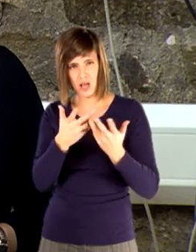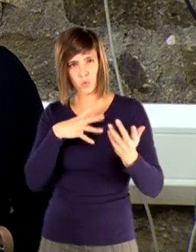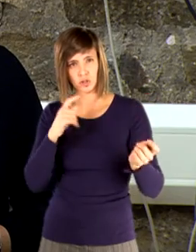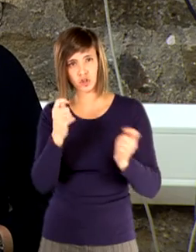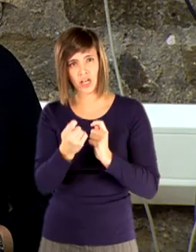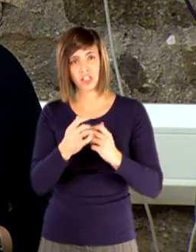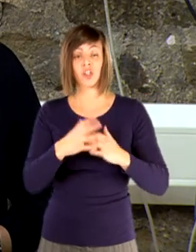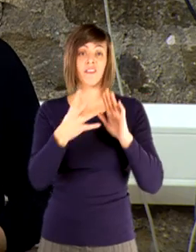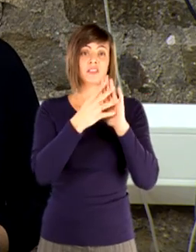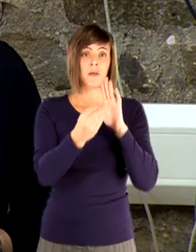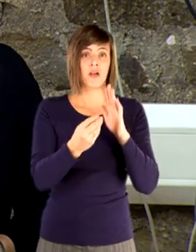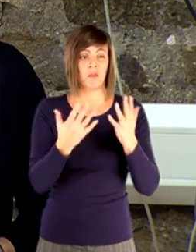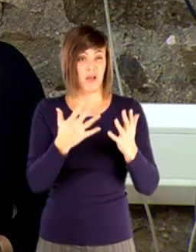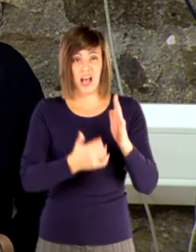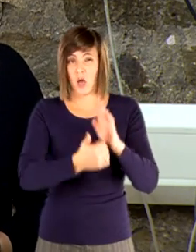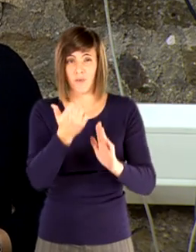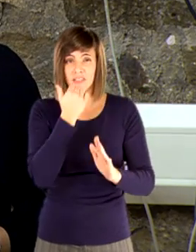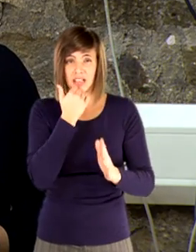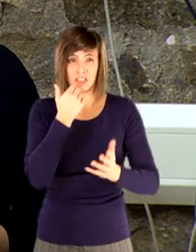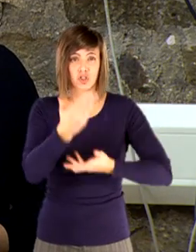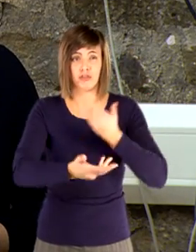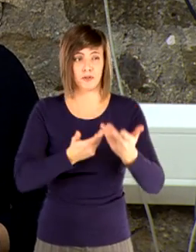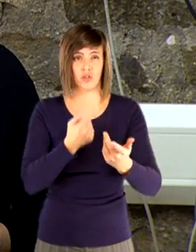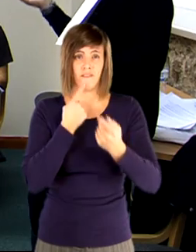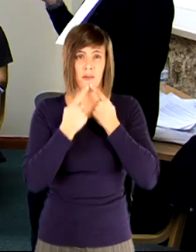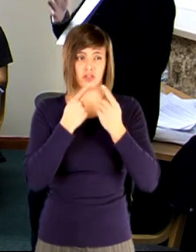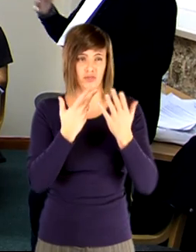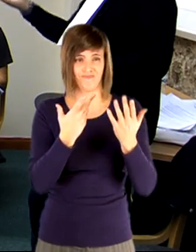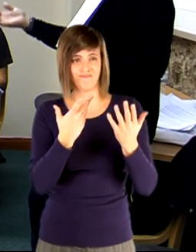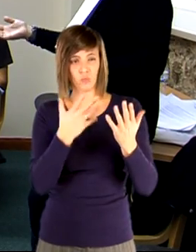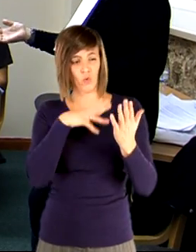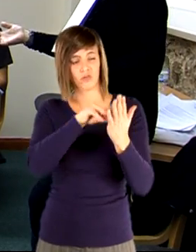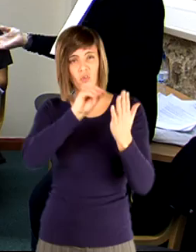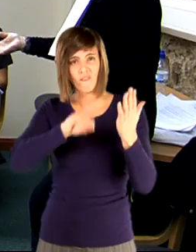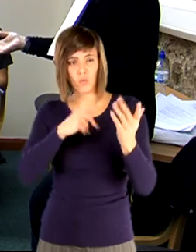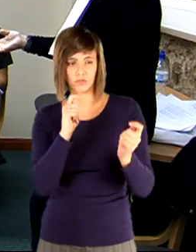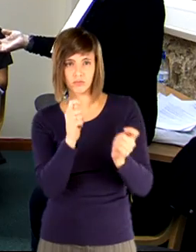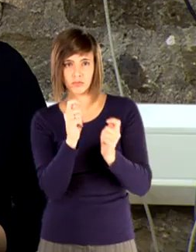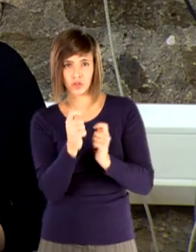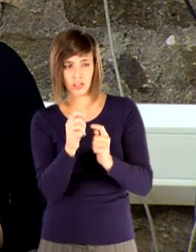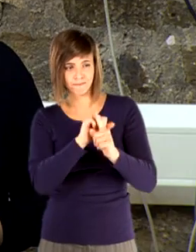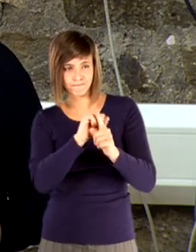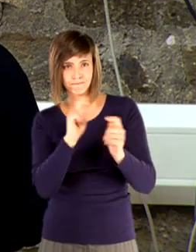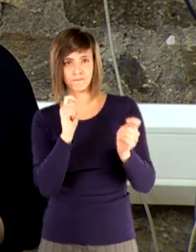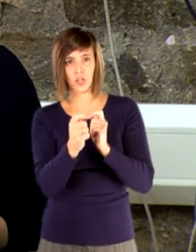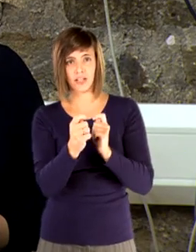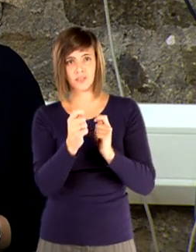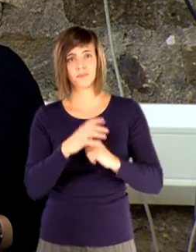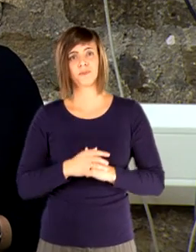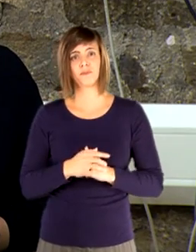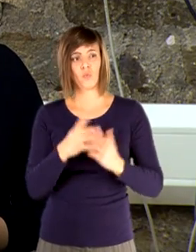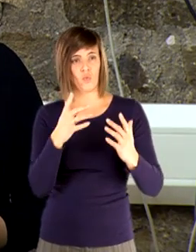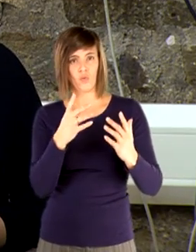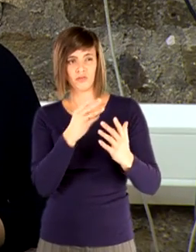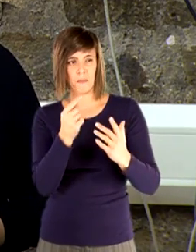how you would like it changed. So it might just be that it's a really out-of-date description. So you might just want to get things like that changed. But more importantly,